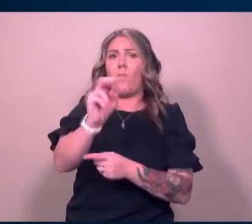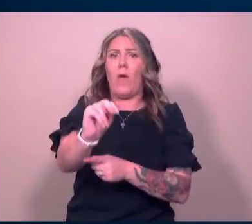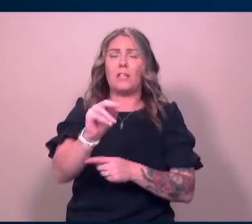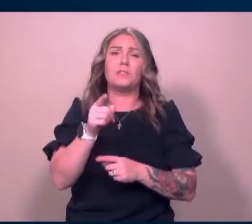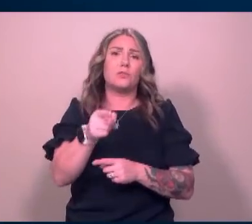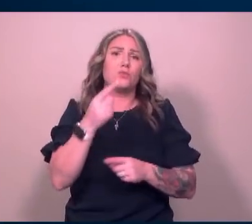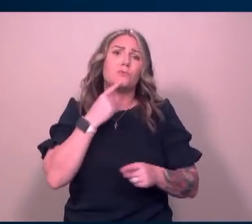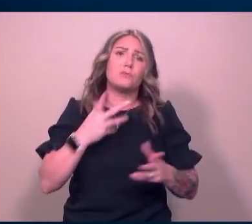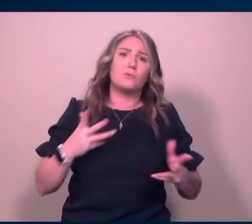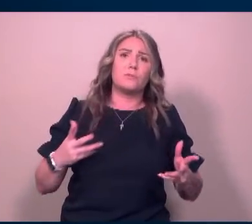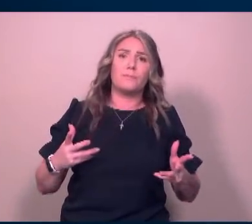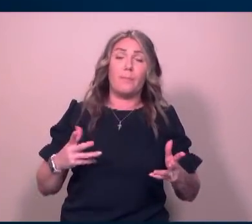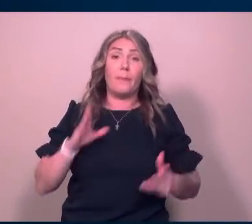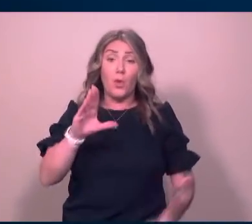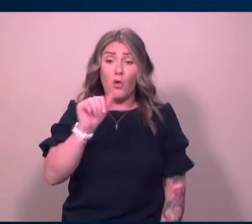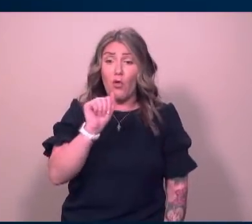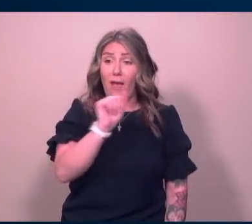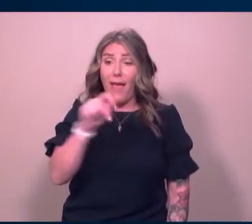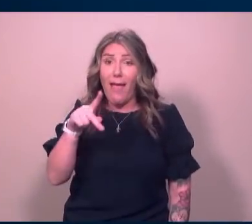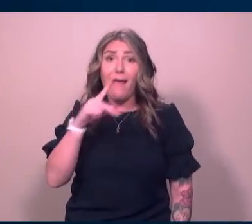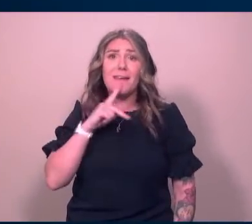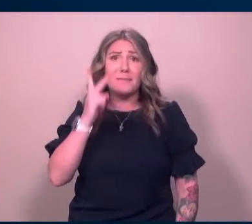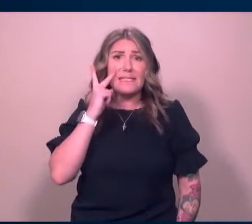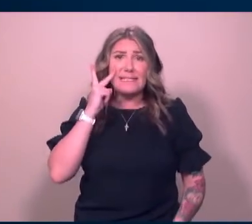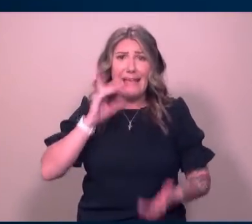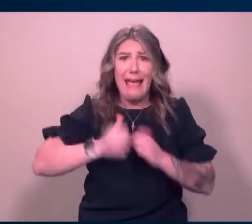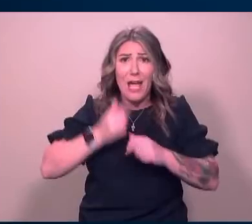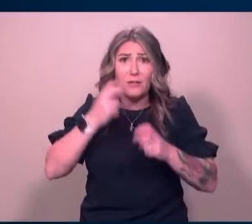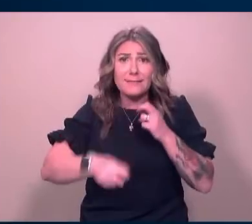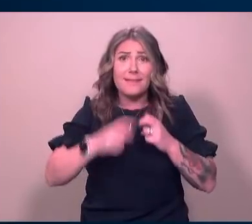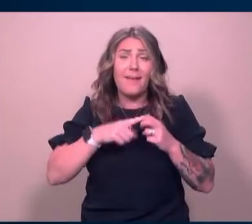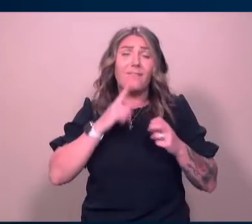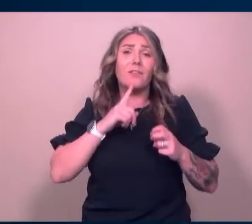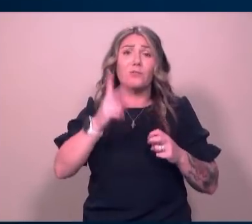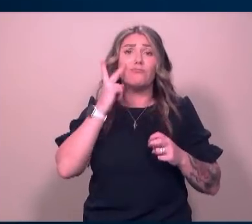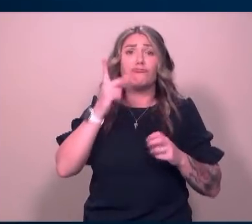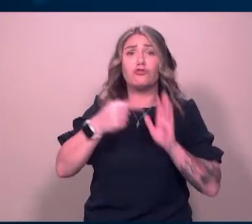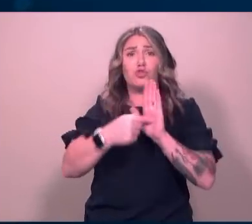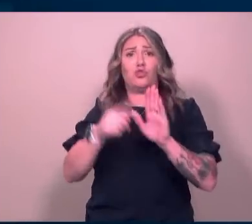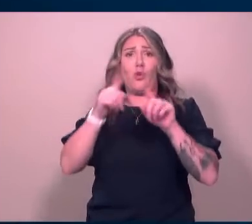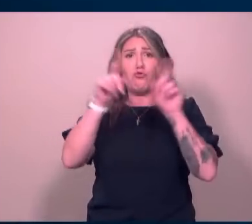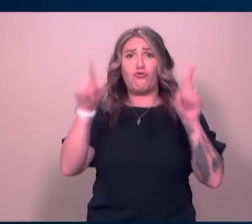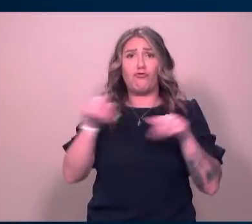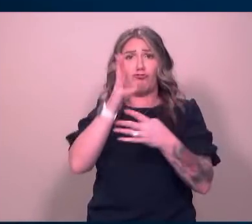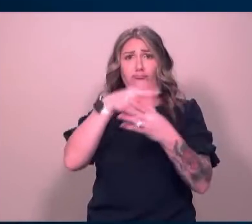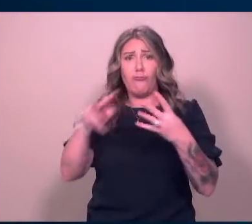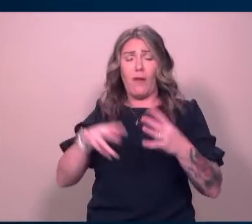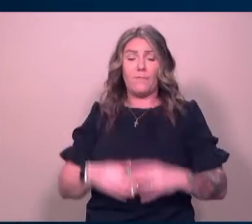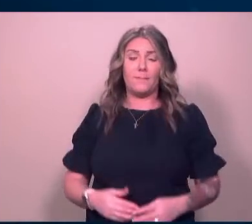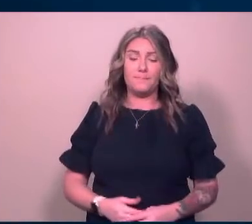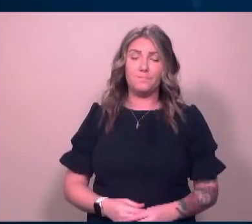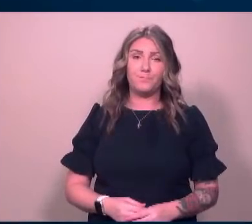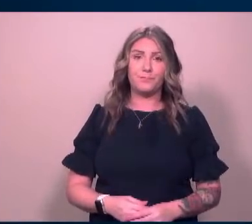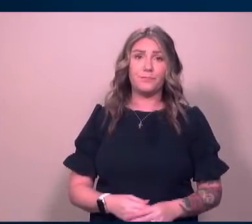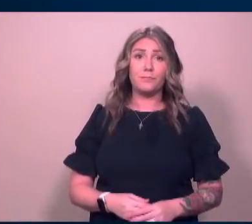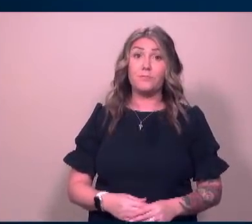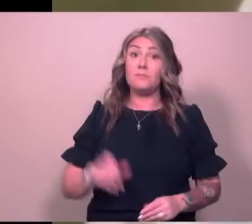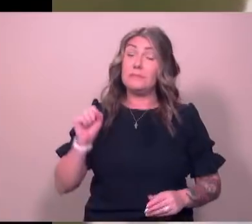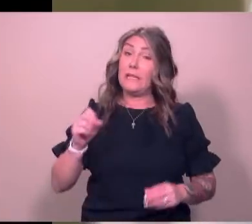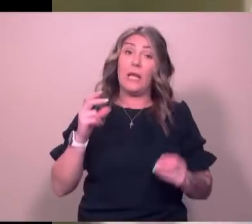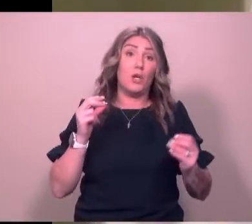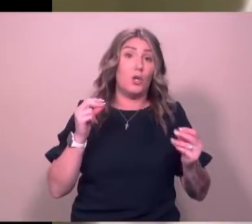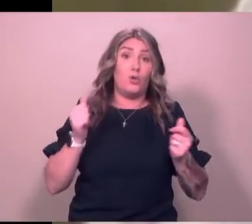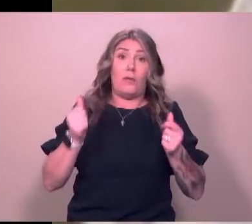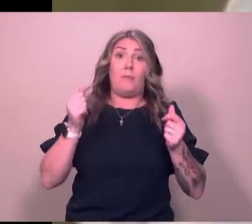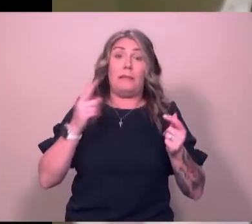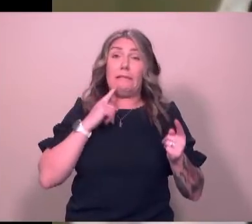your app has helped see just how difficult that was. You showed that graph earlier. Yeah, I think we're rapidly moving away